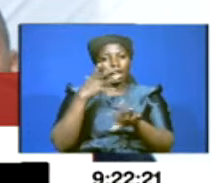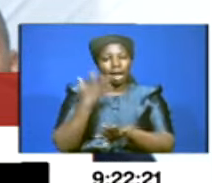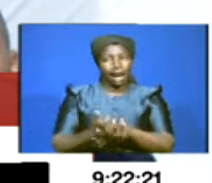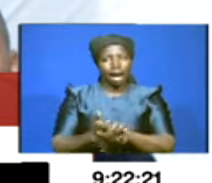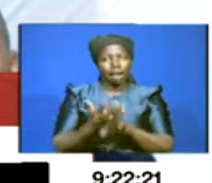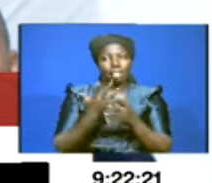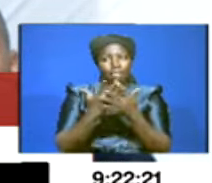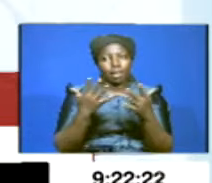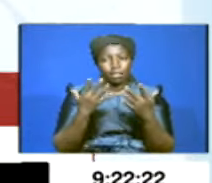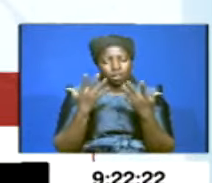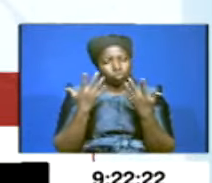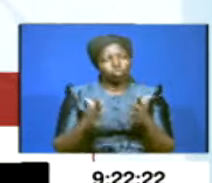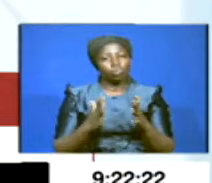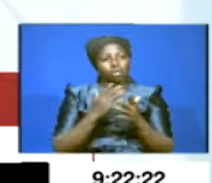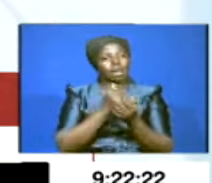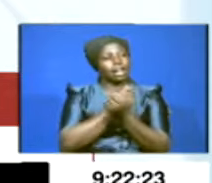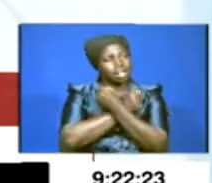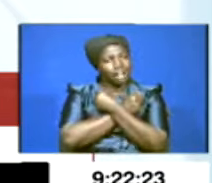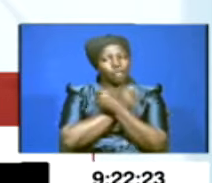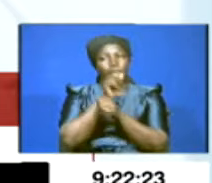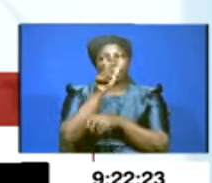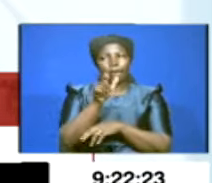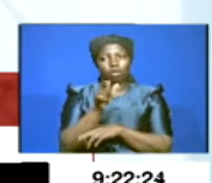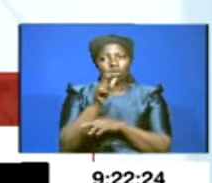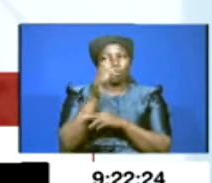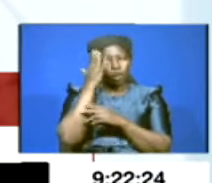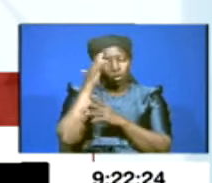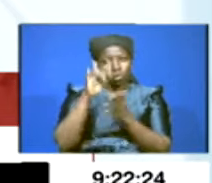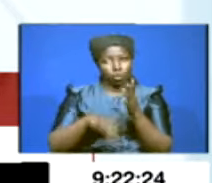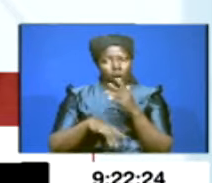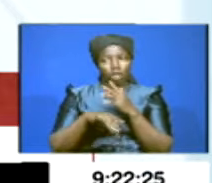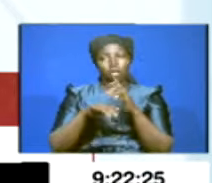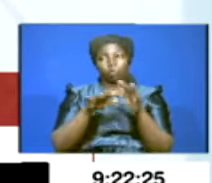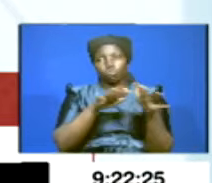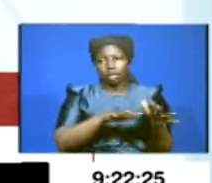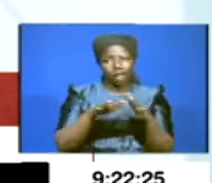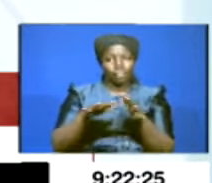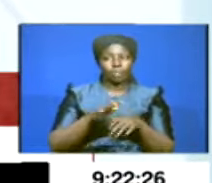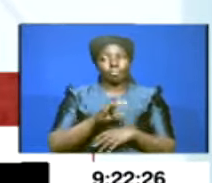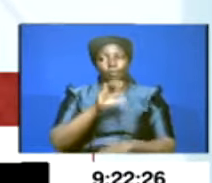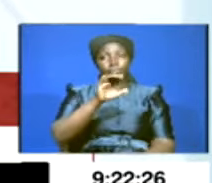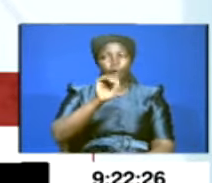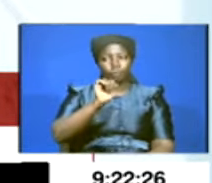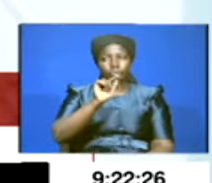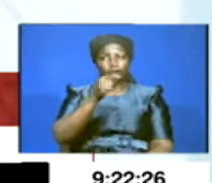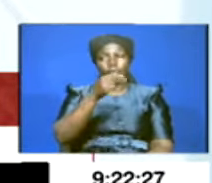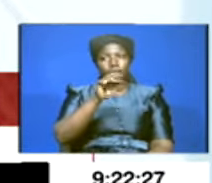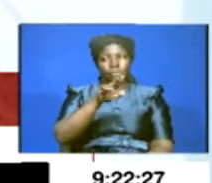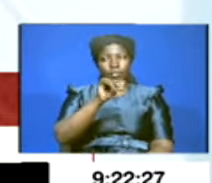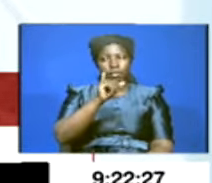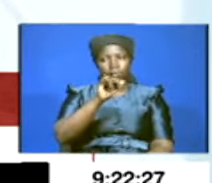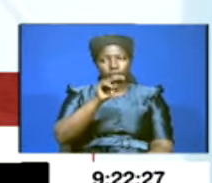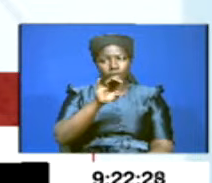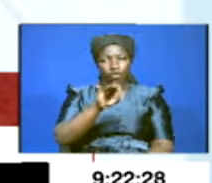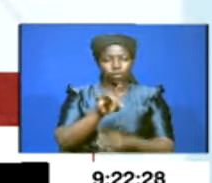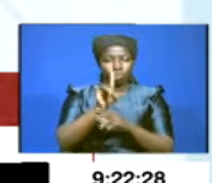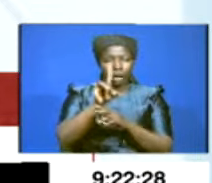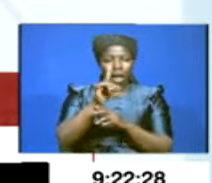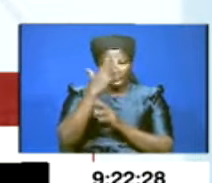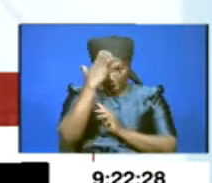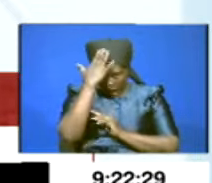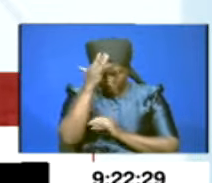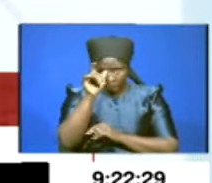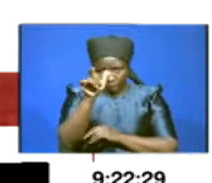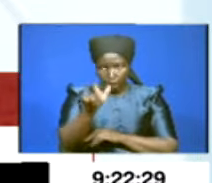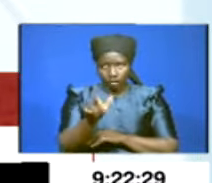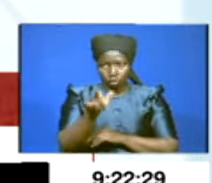one, and we know what you're going through. Catherine was one humble lady. You know, when you see her